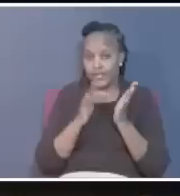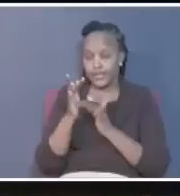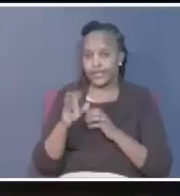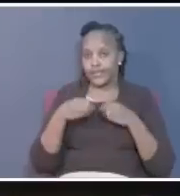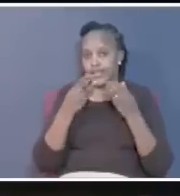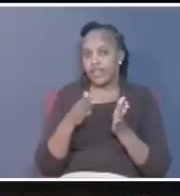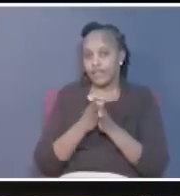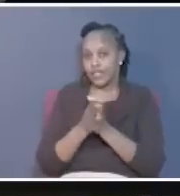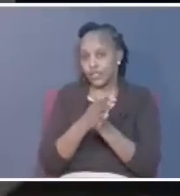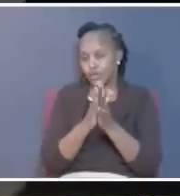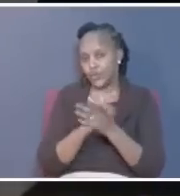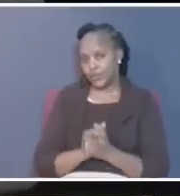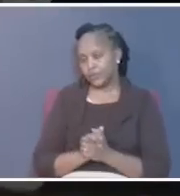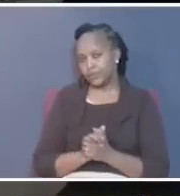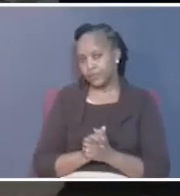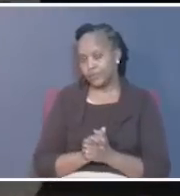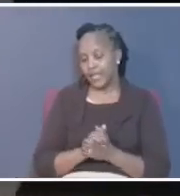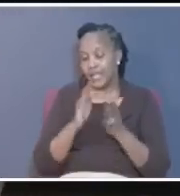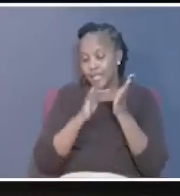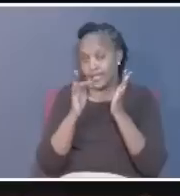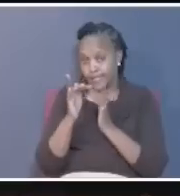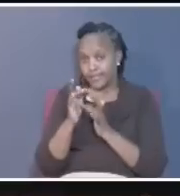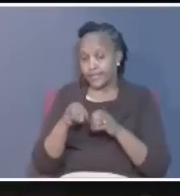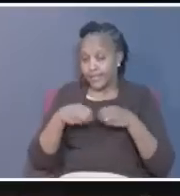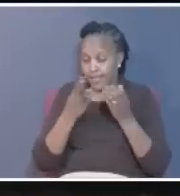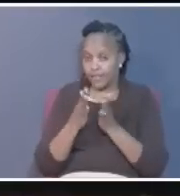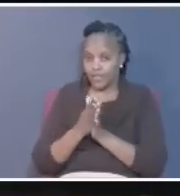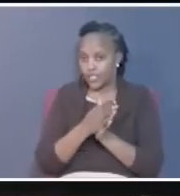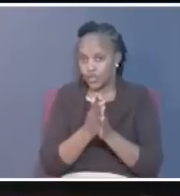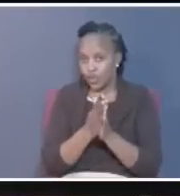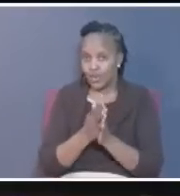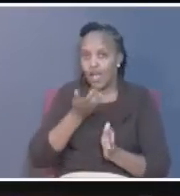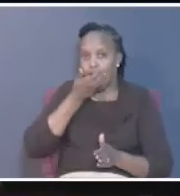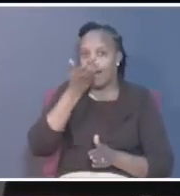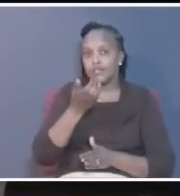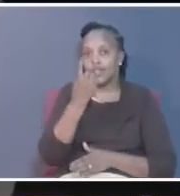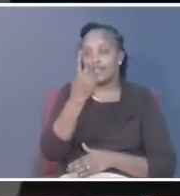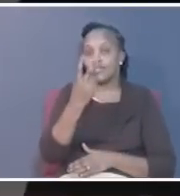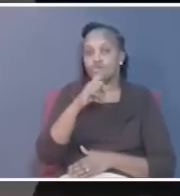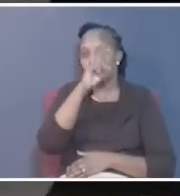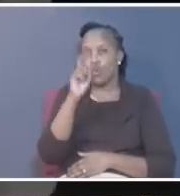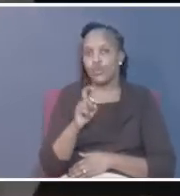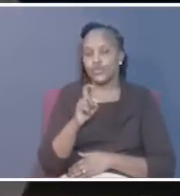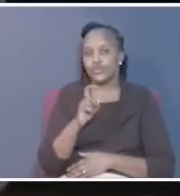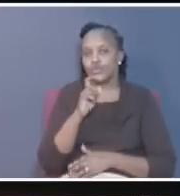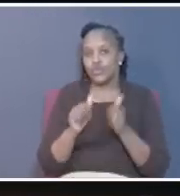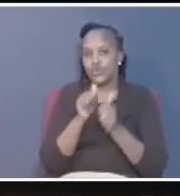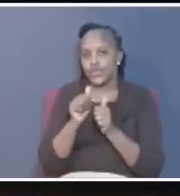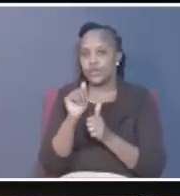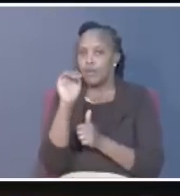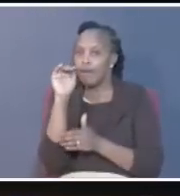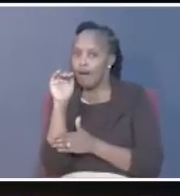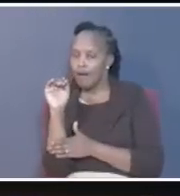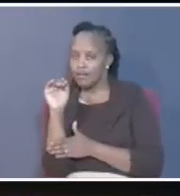this story in response to two questions that he was asked. Those questions were posed to him by